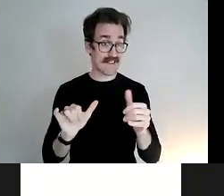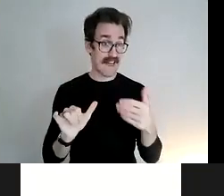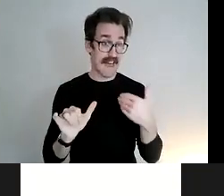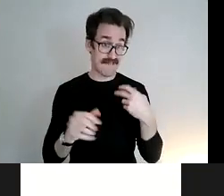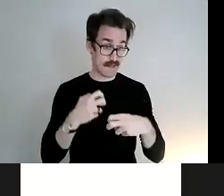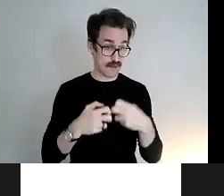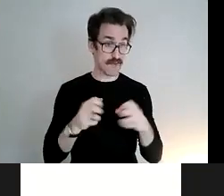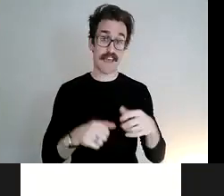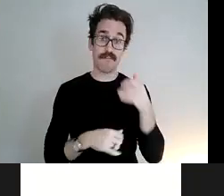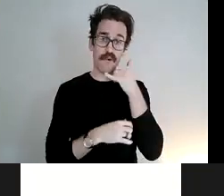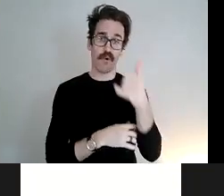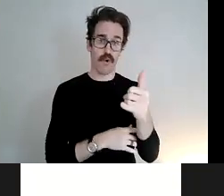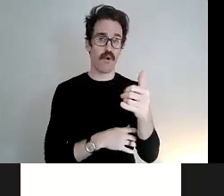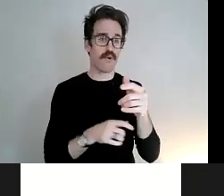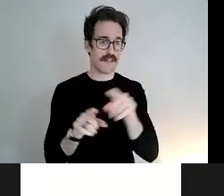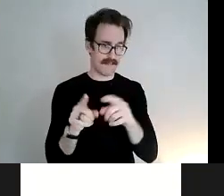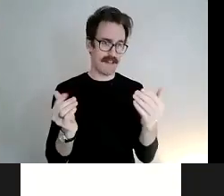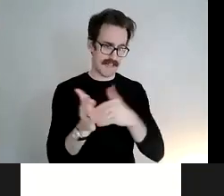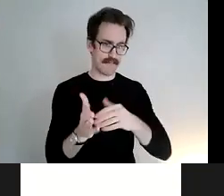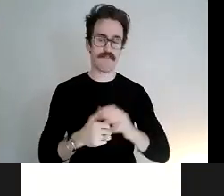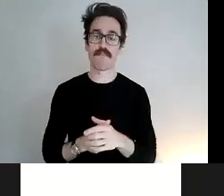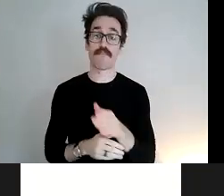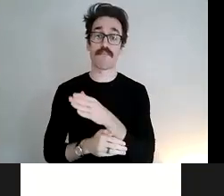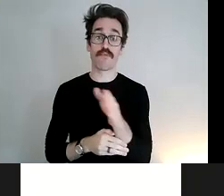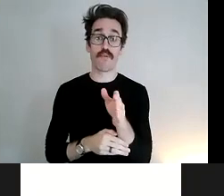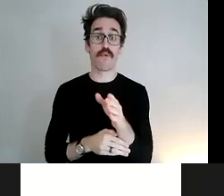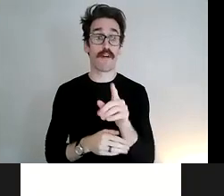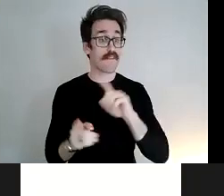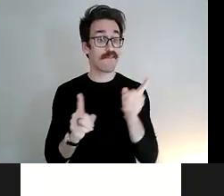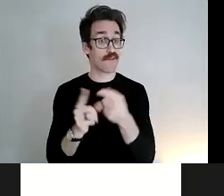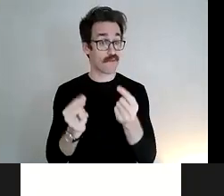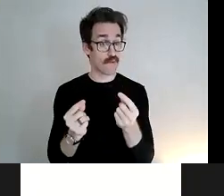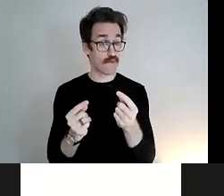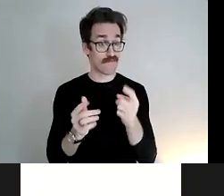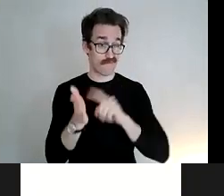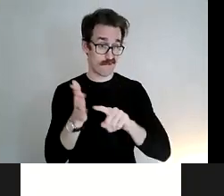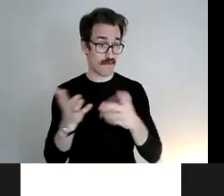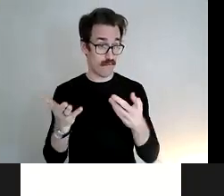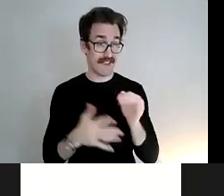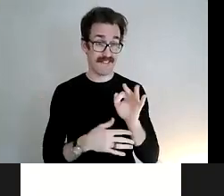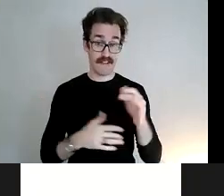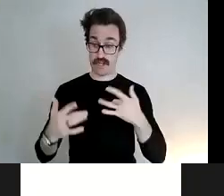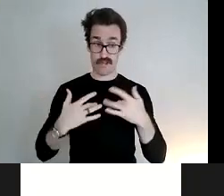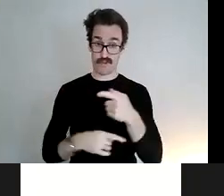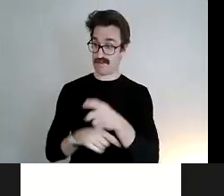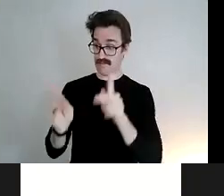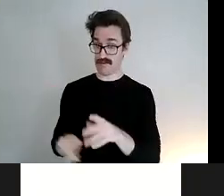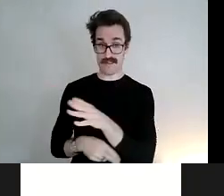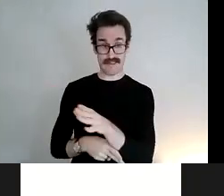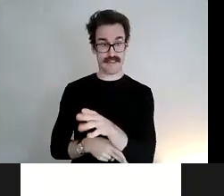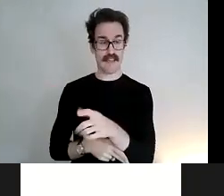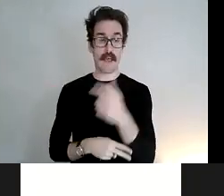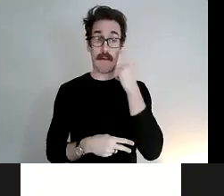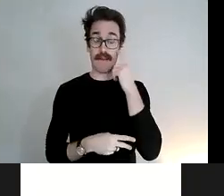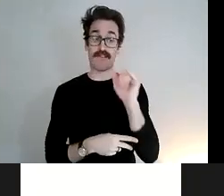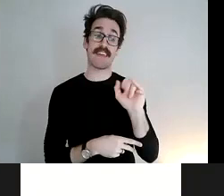back. So the first thing we look at when we receive a call about a concern for someone who may be incapable is mental